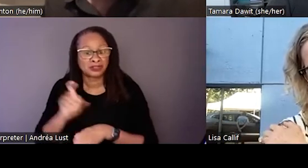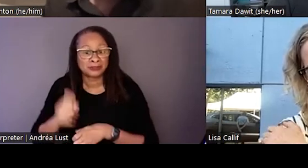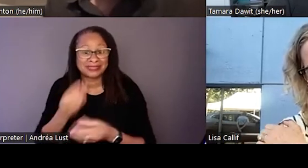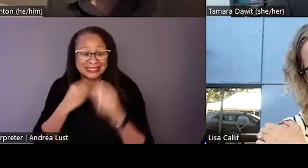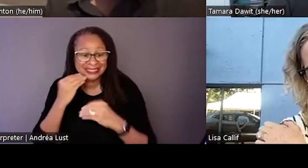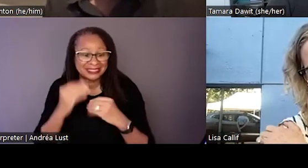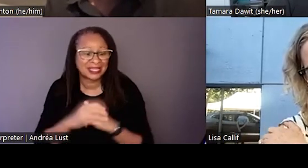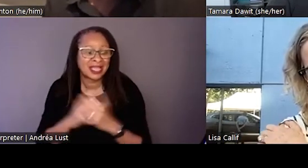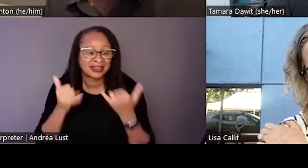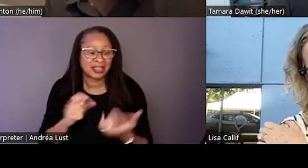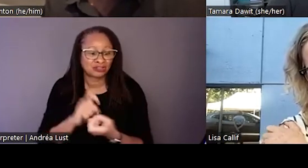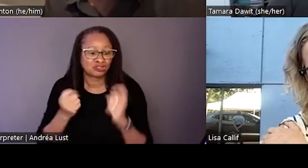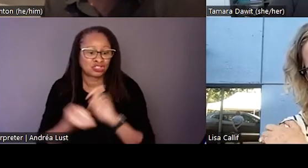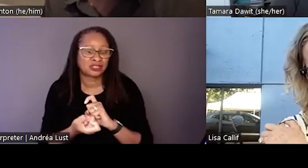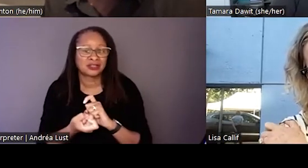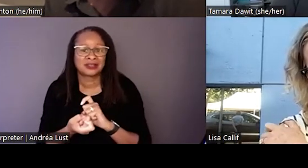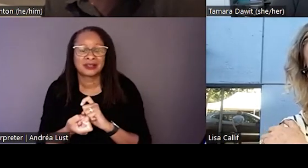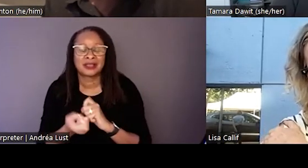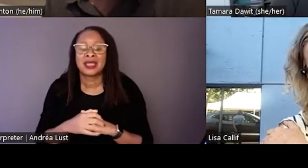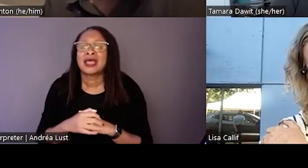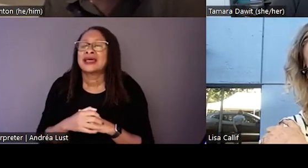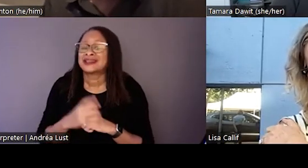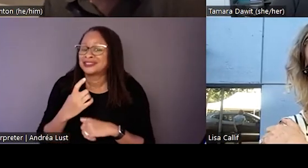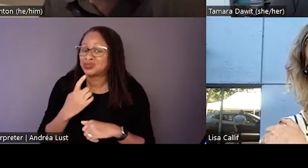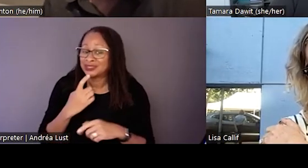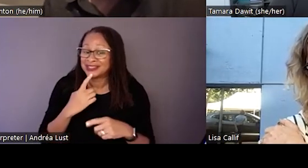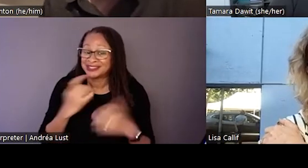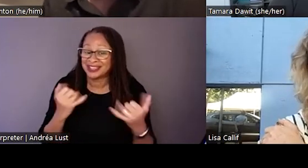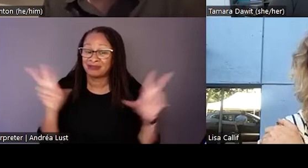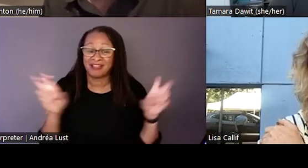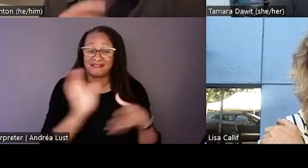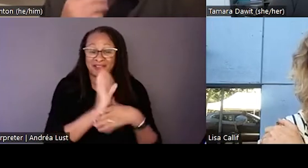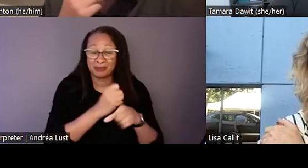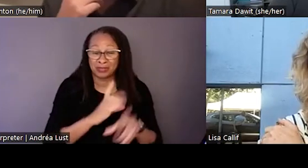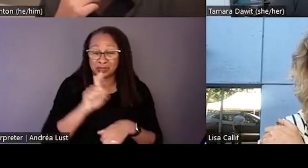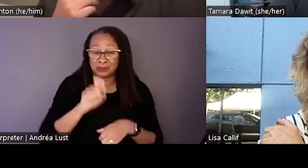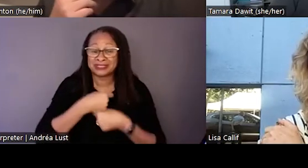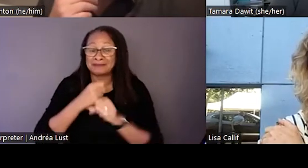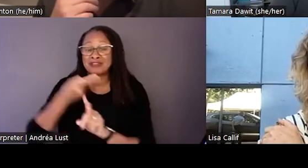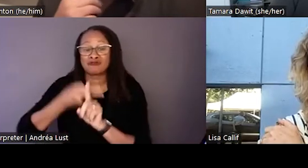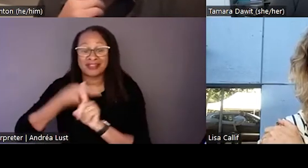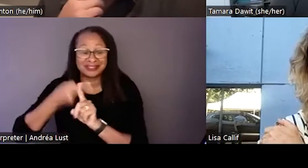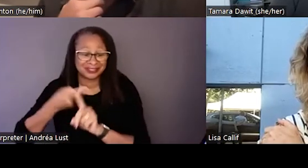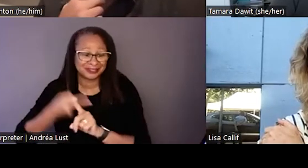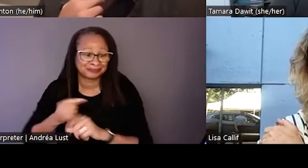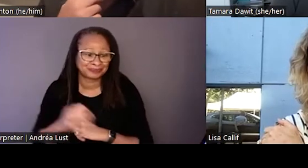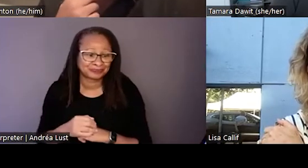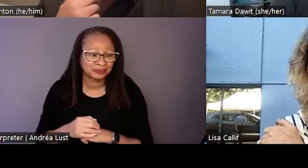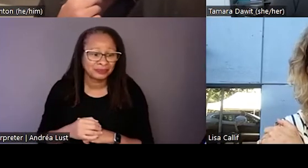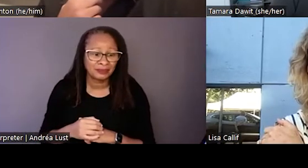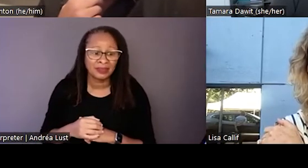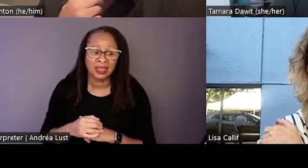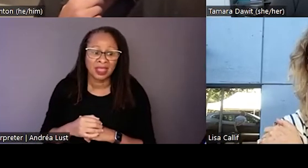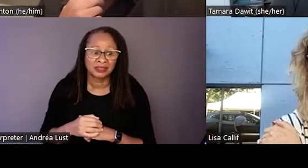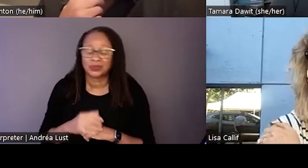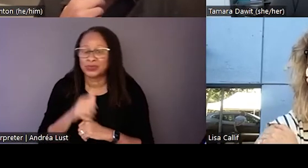Now it's changed to Filmmakers Must Make a Rent, in order to not to make light of global hunger, actually.